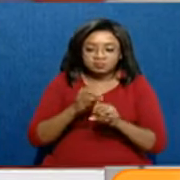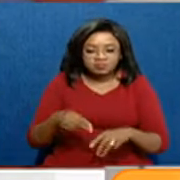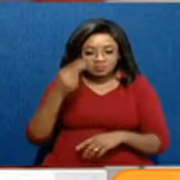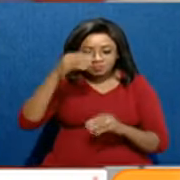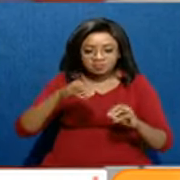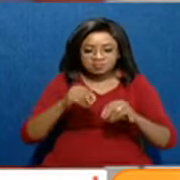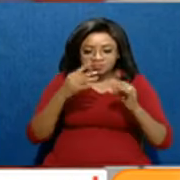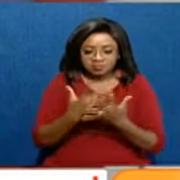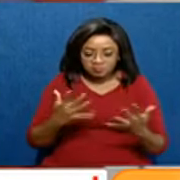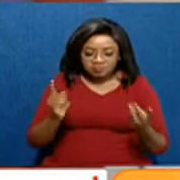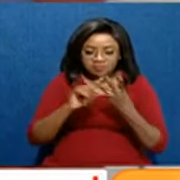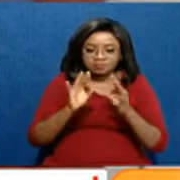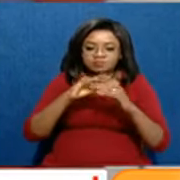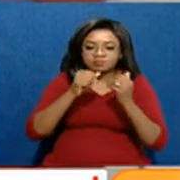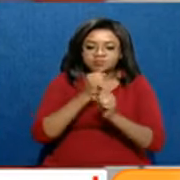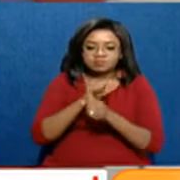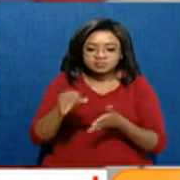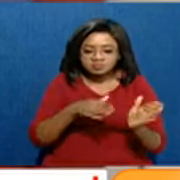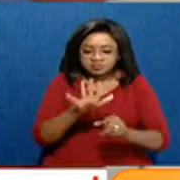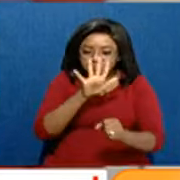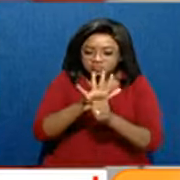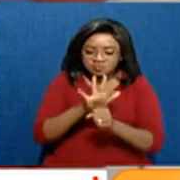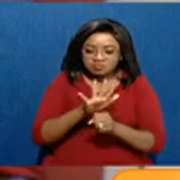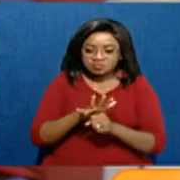and creating more jobs, opportunities,